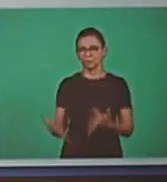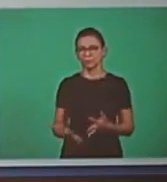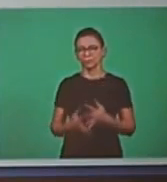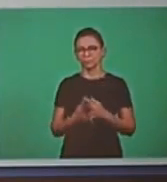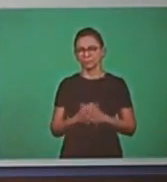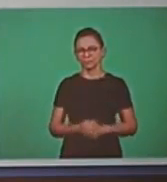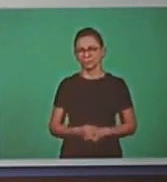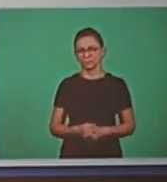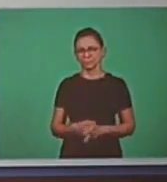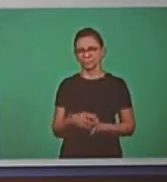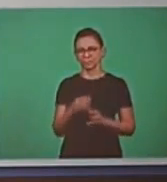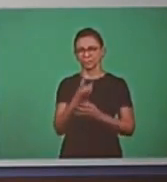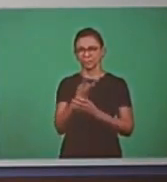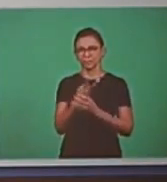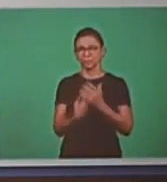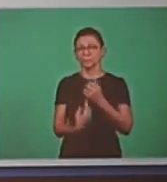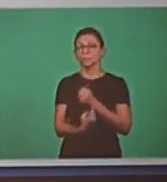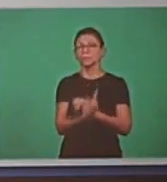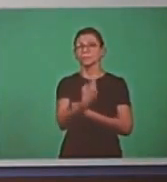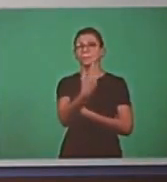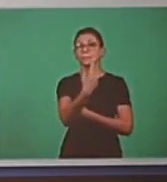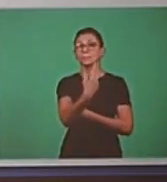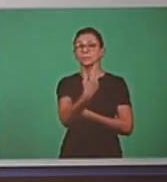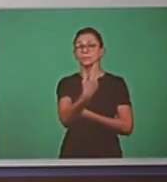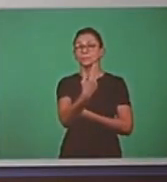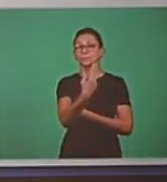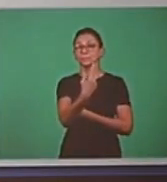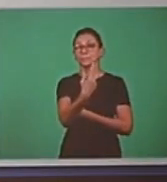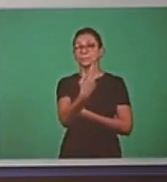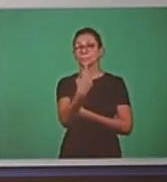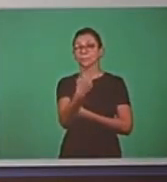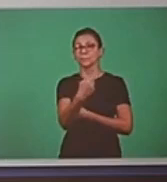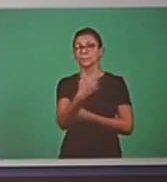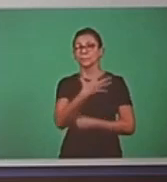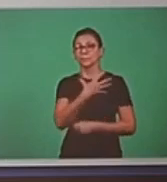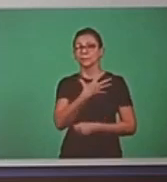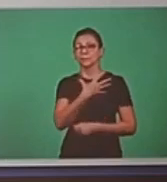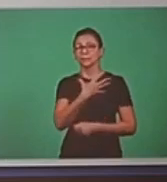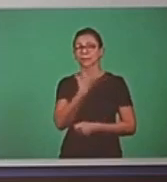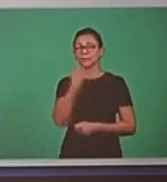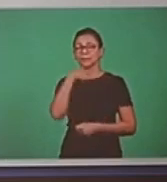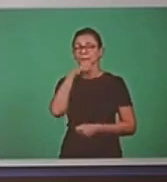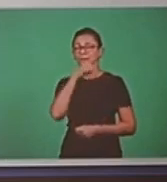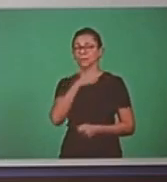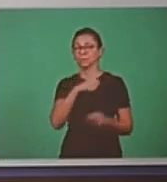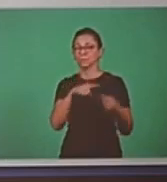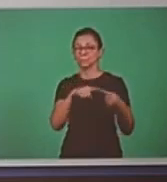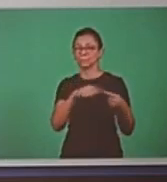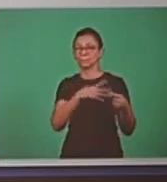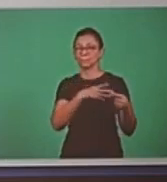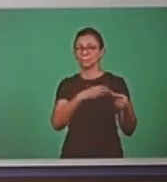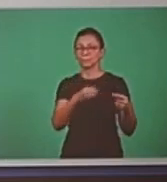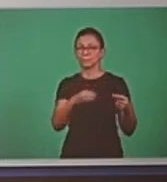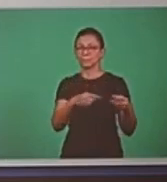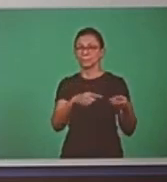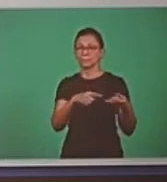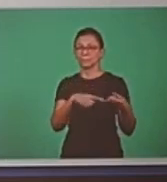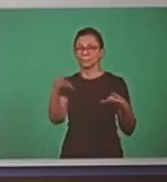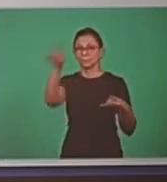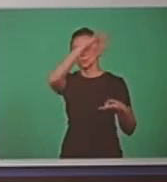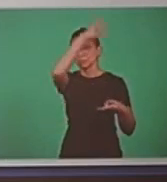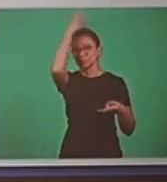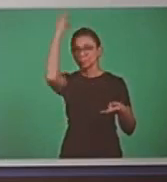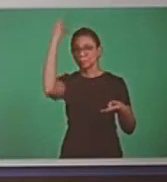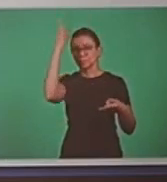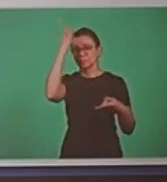the elements of Trinity. How to identify the Father, the Son, and the Holy Spirit